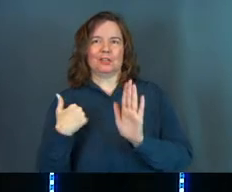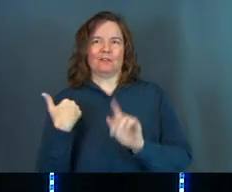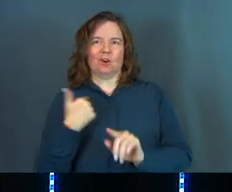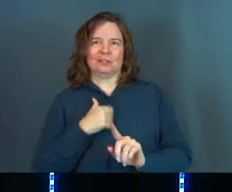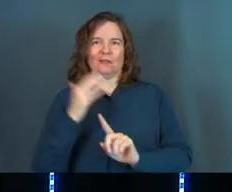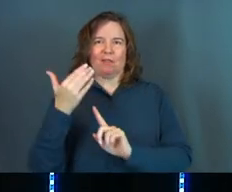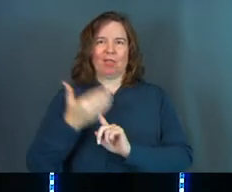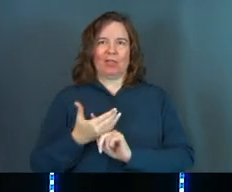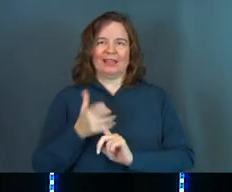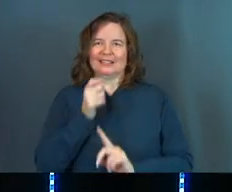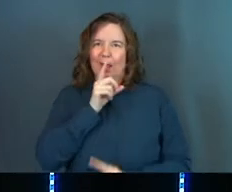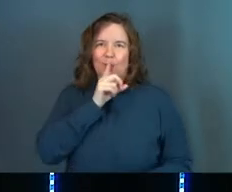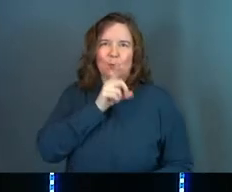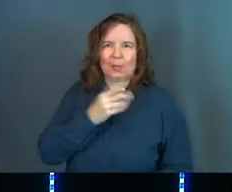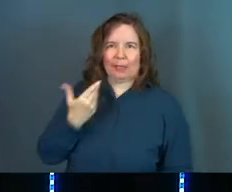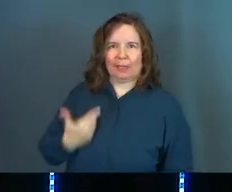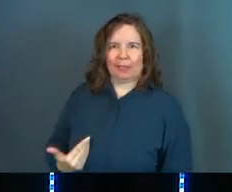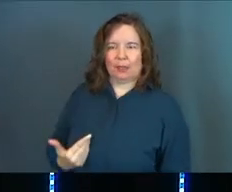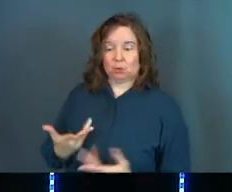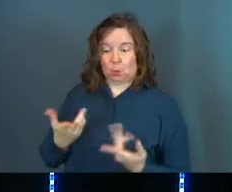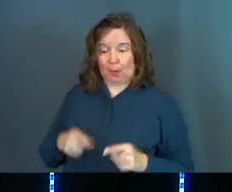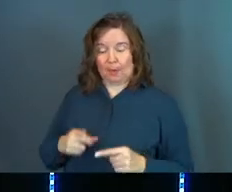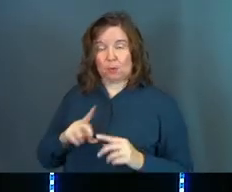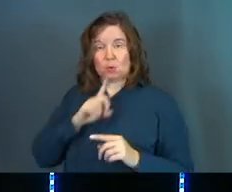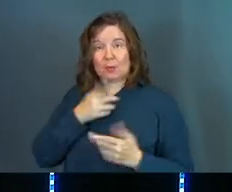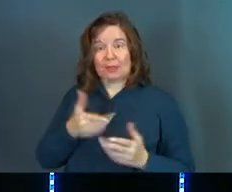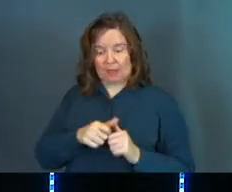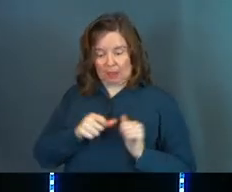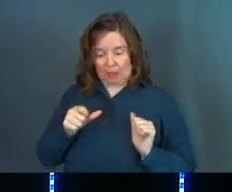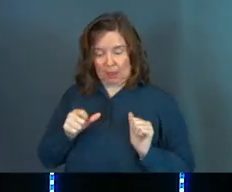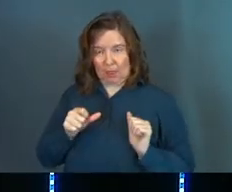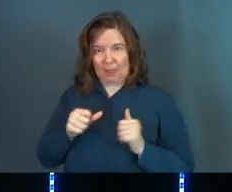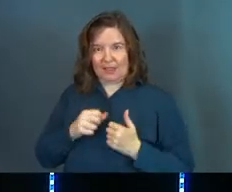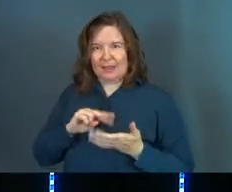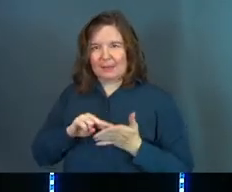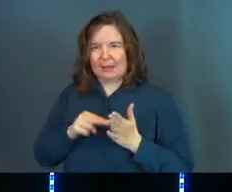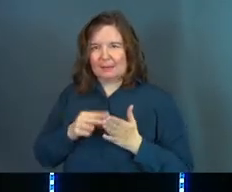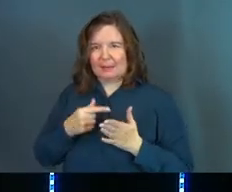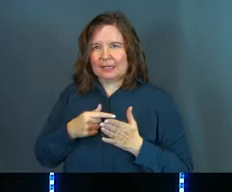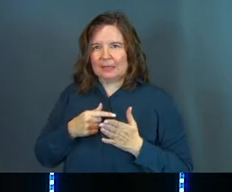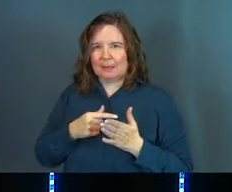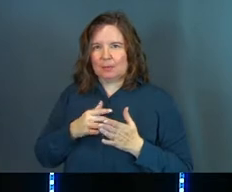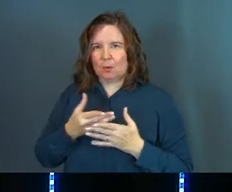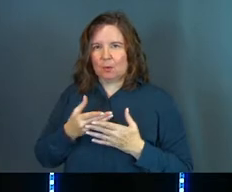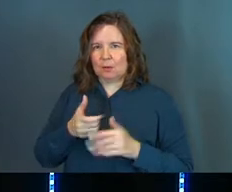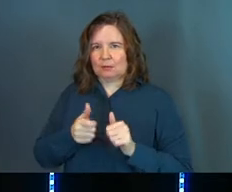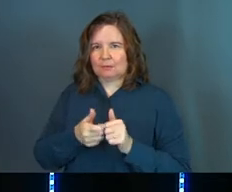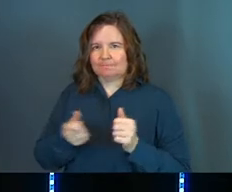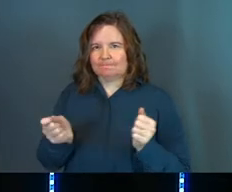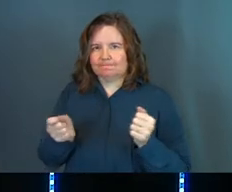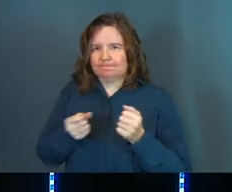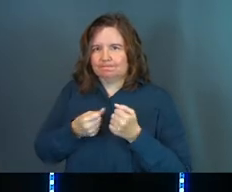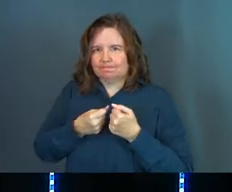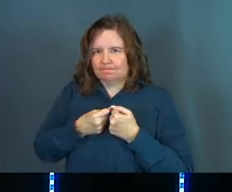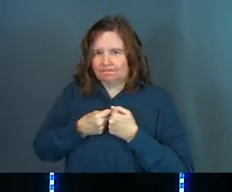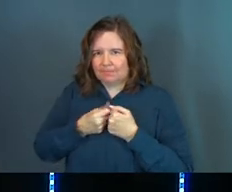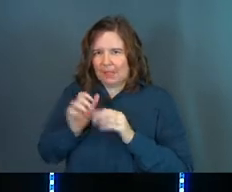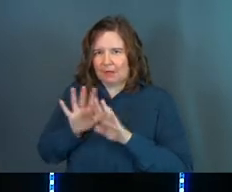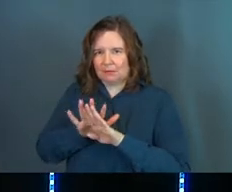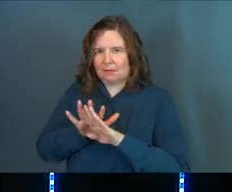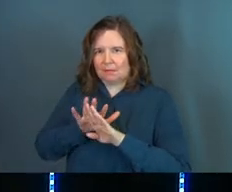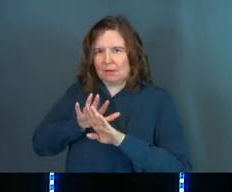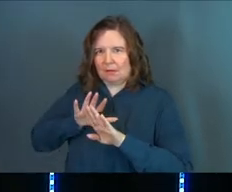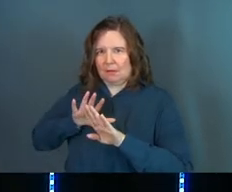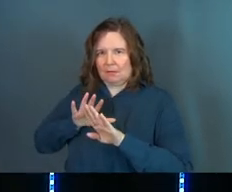thing. And so what's happened to the real thing? The real thing's meant to be a little bit faded back here. And that's